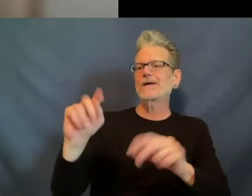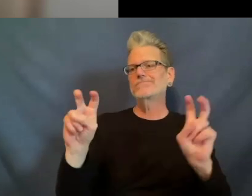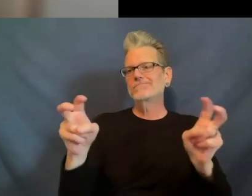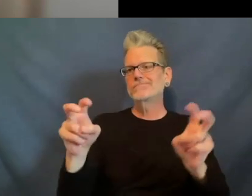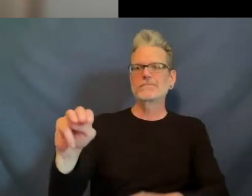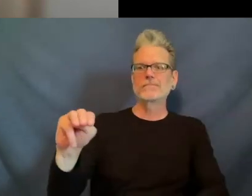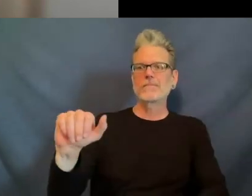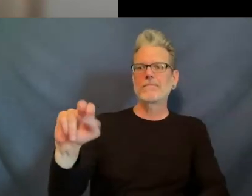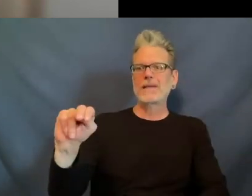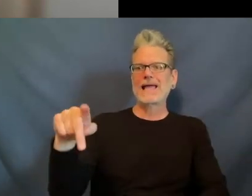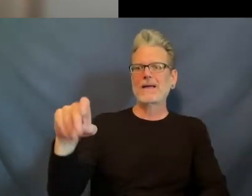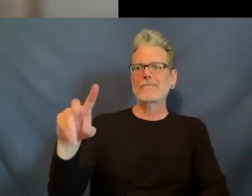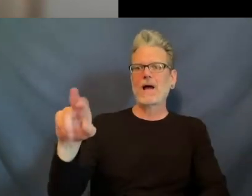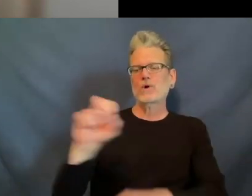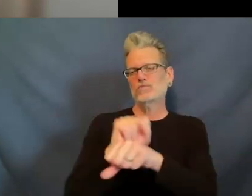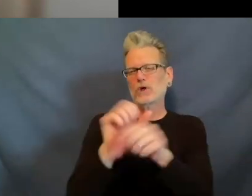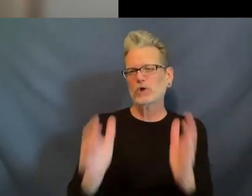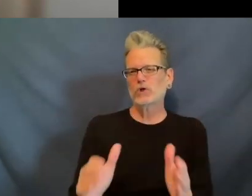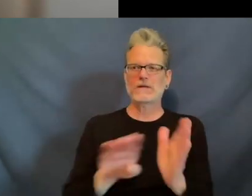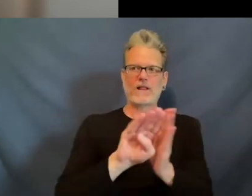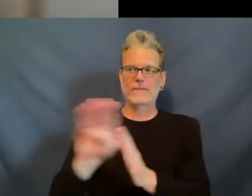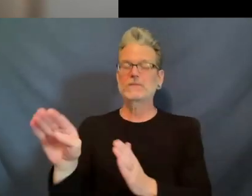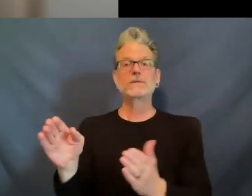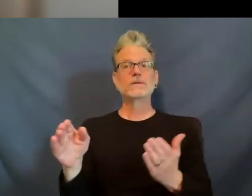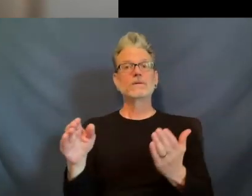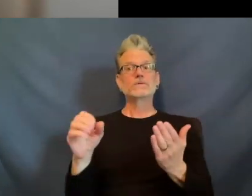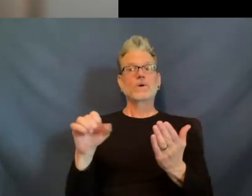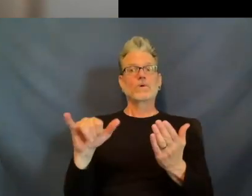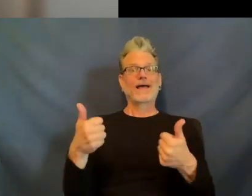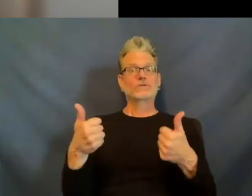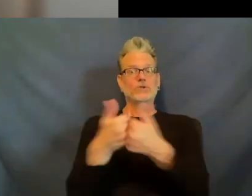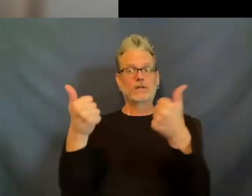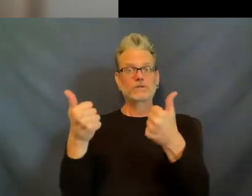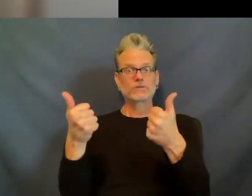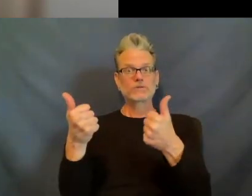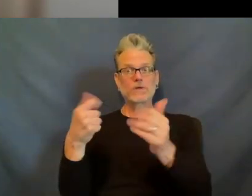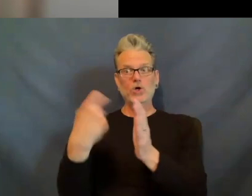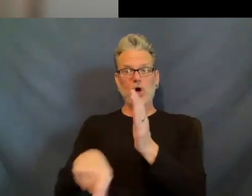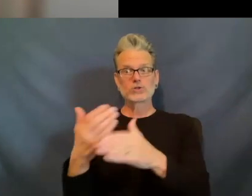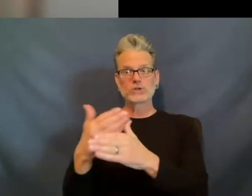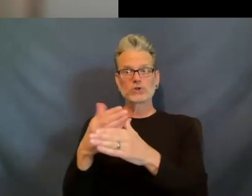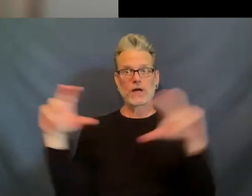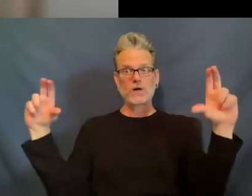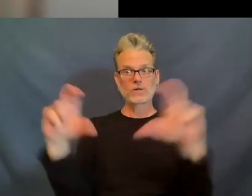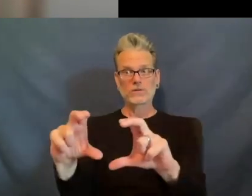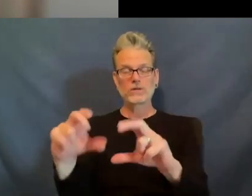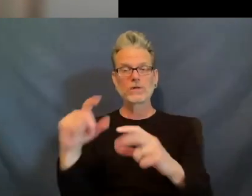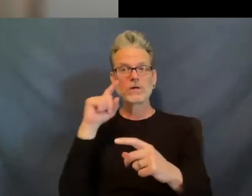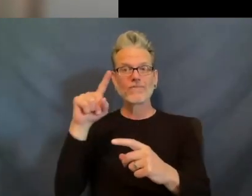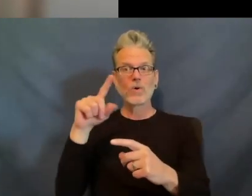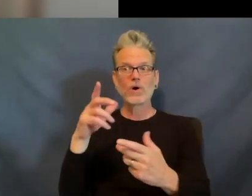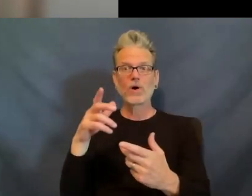instrument. So the challenge cost share instrument for Interior and